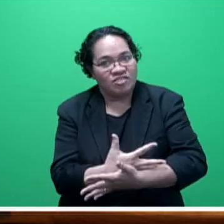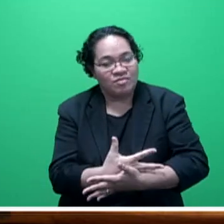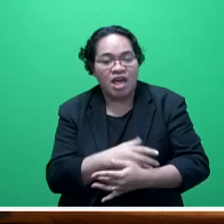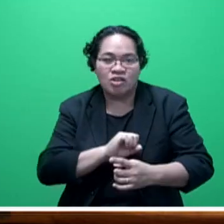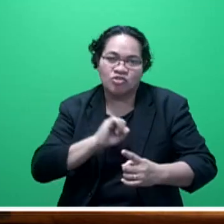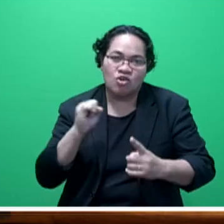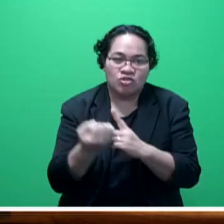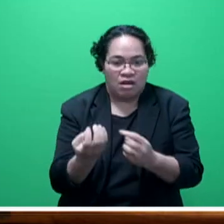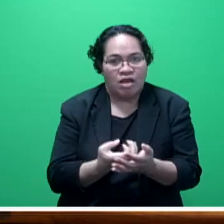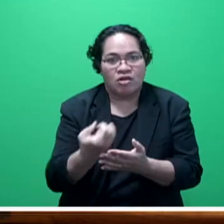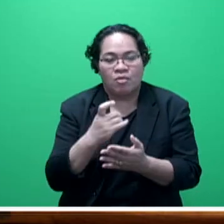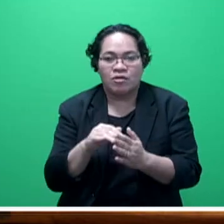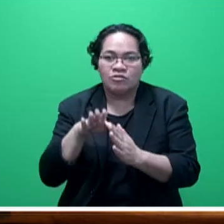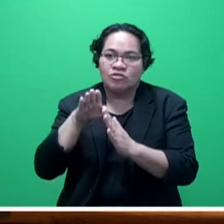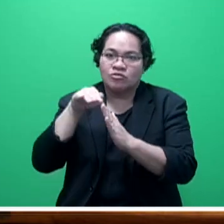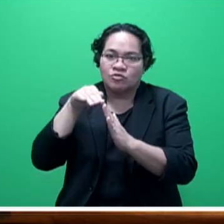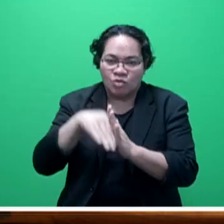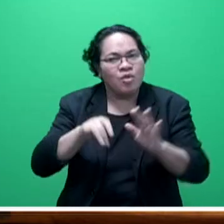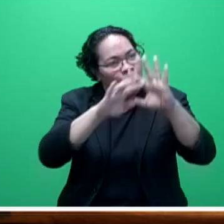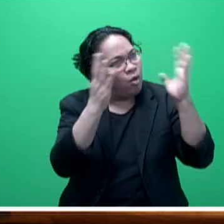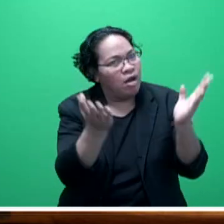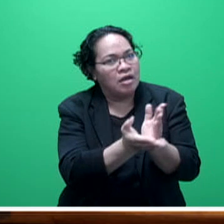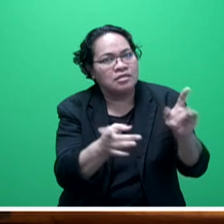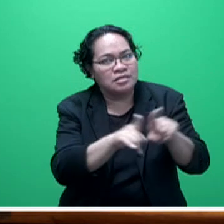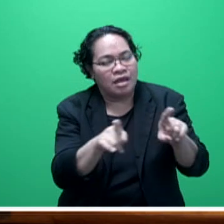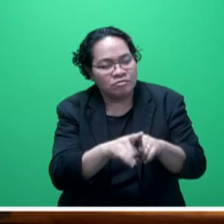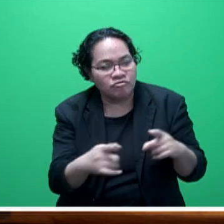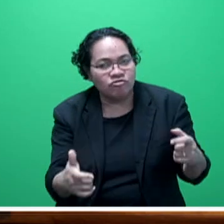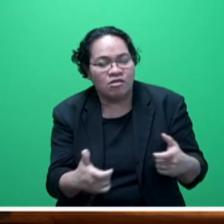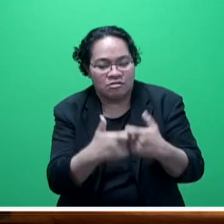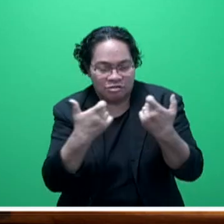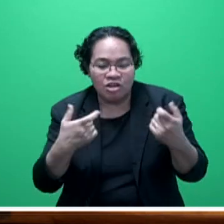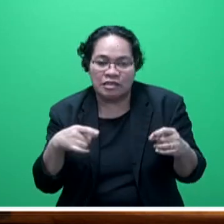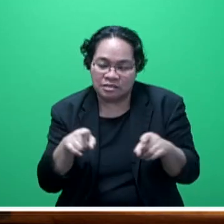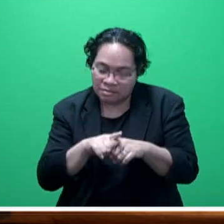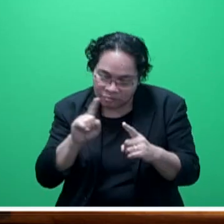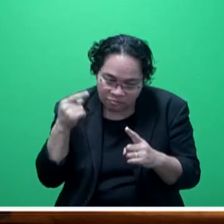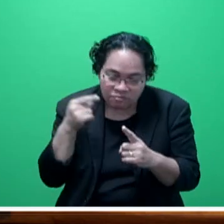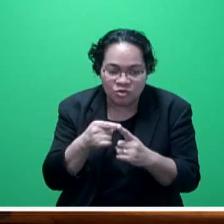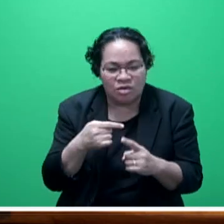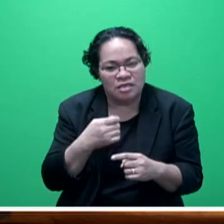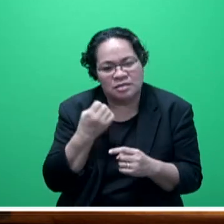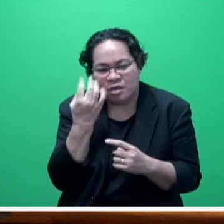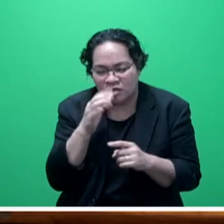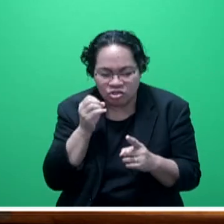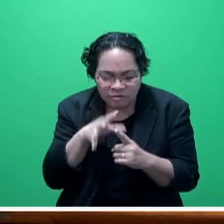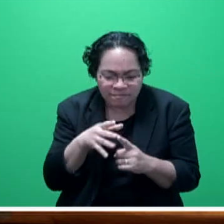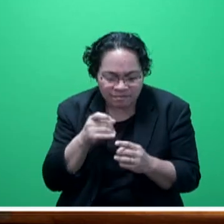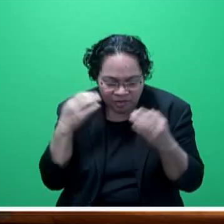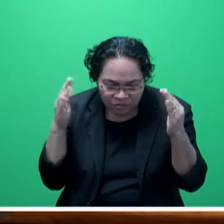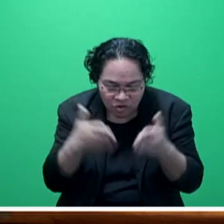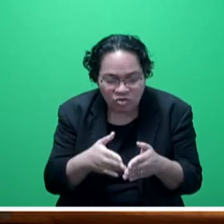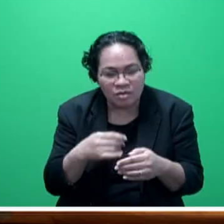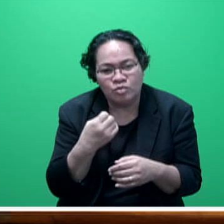economic repercussions globally and more specifically to our beautiful Fiji. We